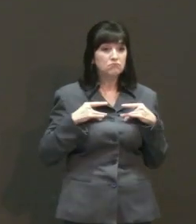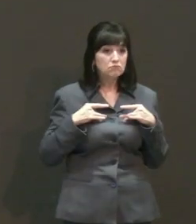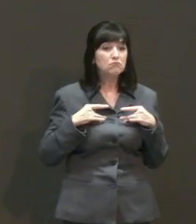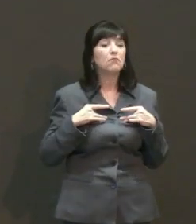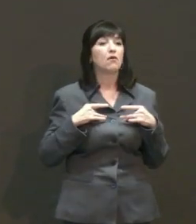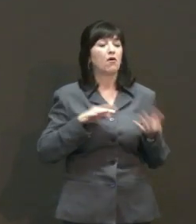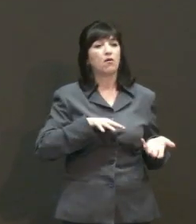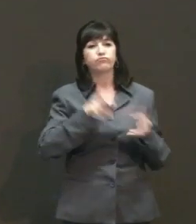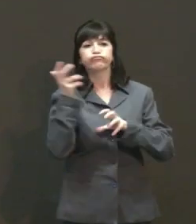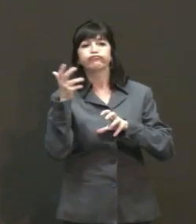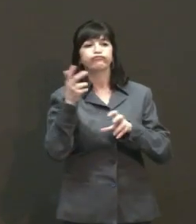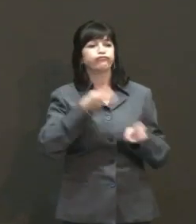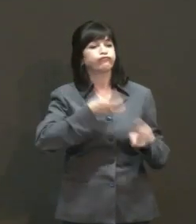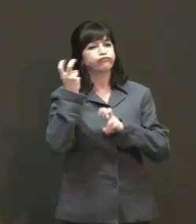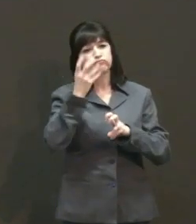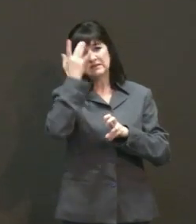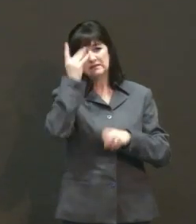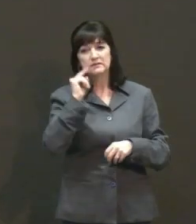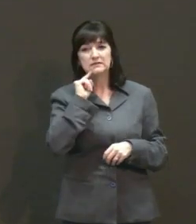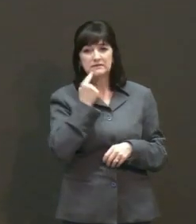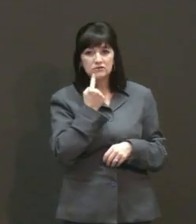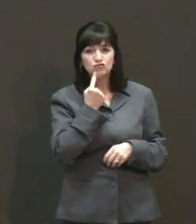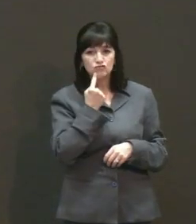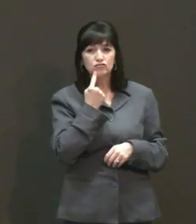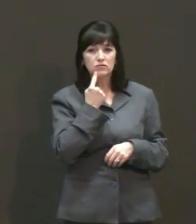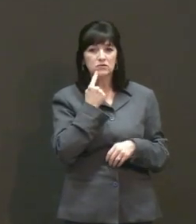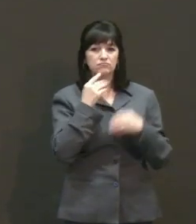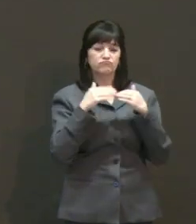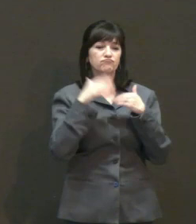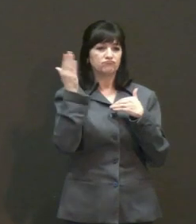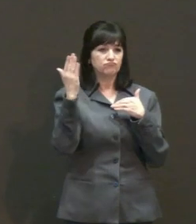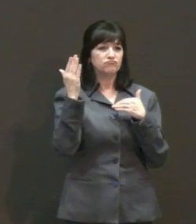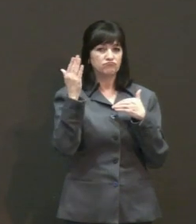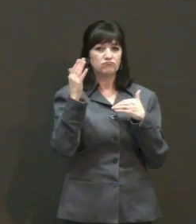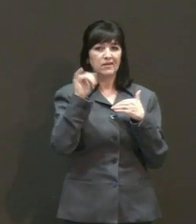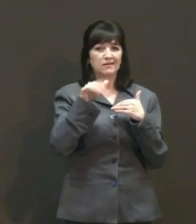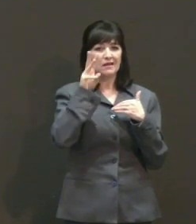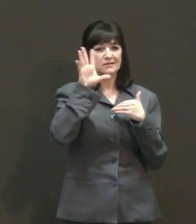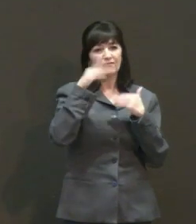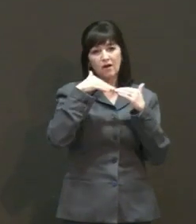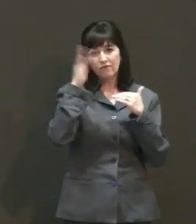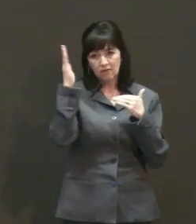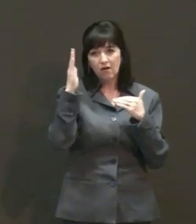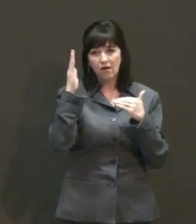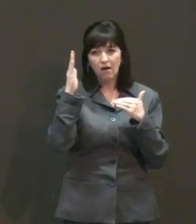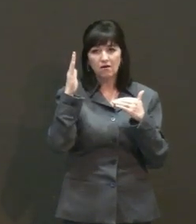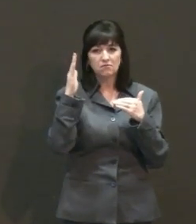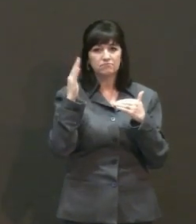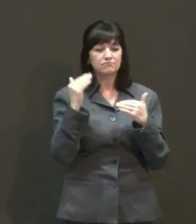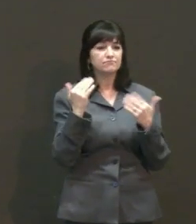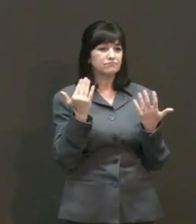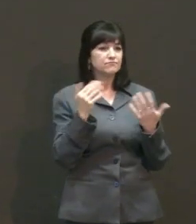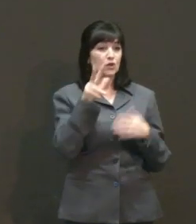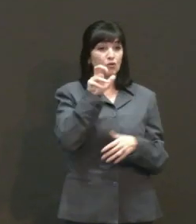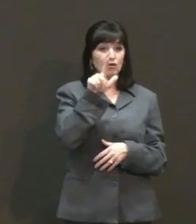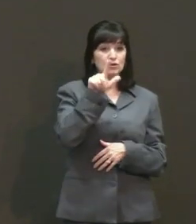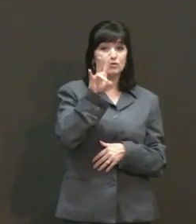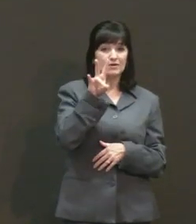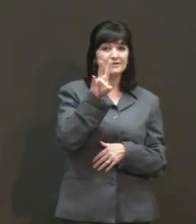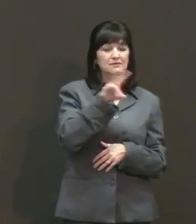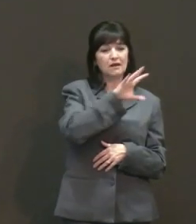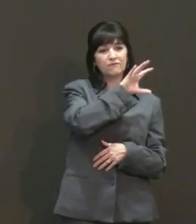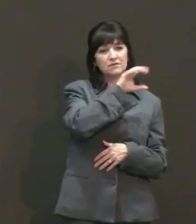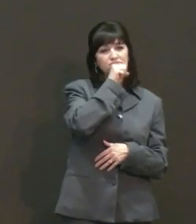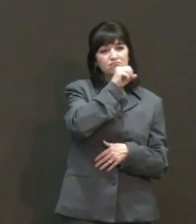and older. All of our 19 deaths so far have been in that population. I'm looking at Dr. Rattay. She's shaking her